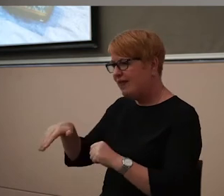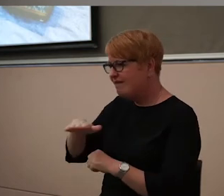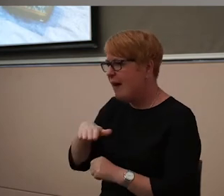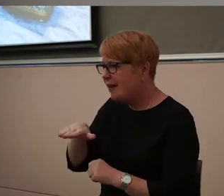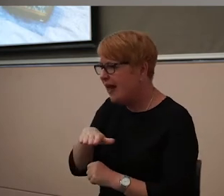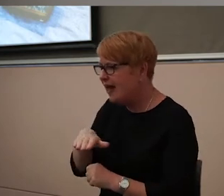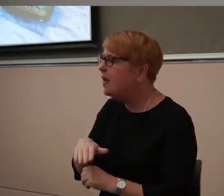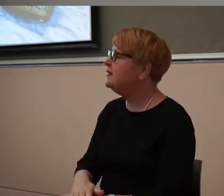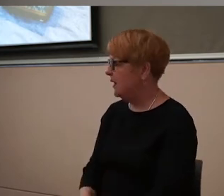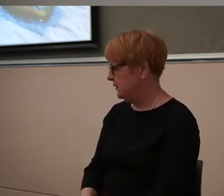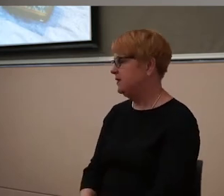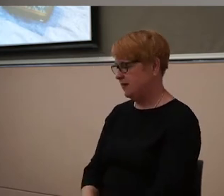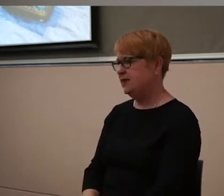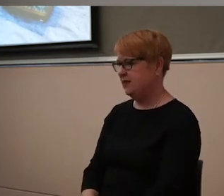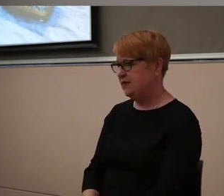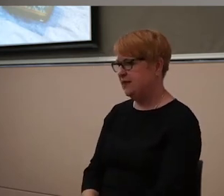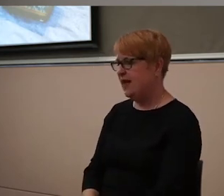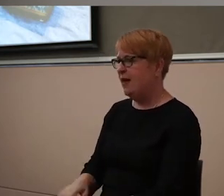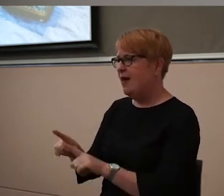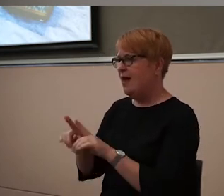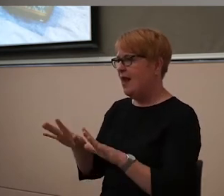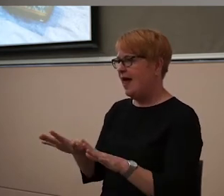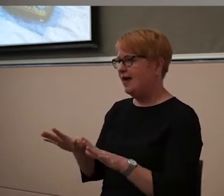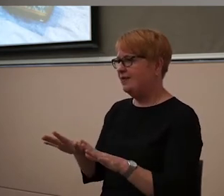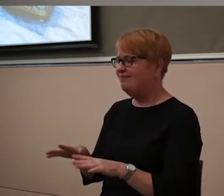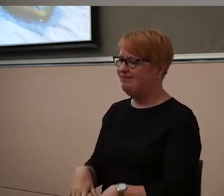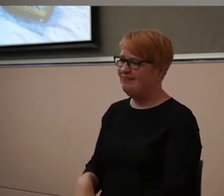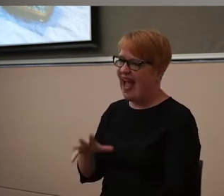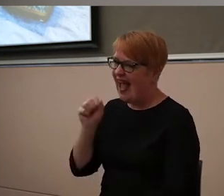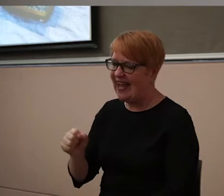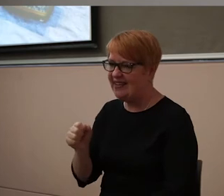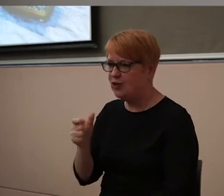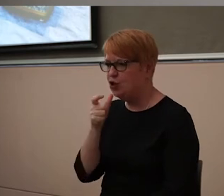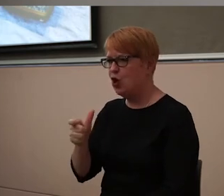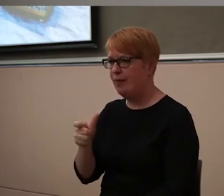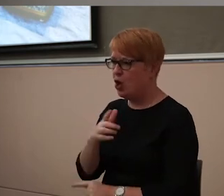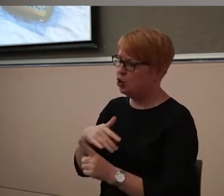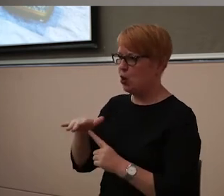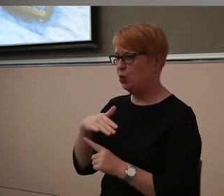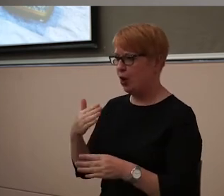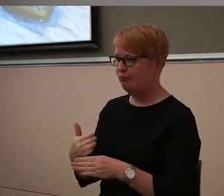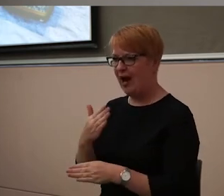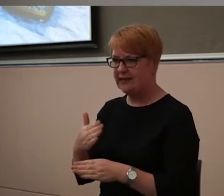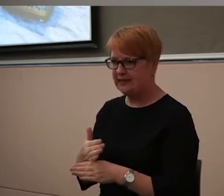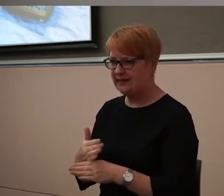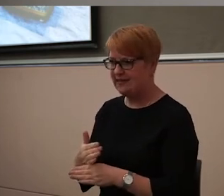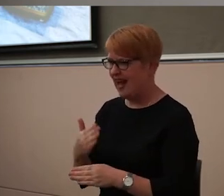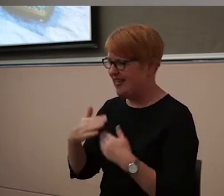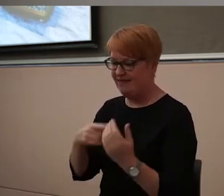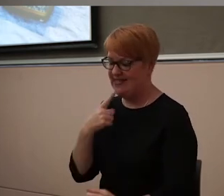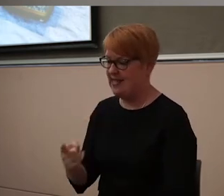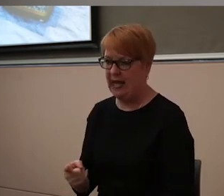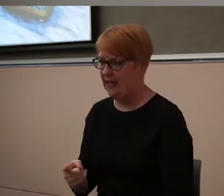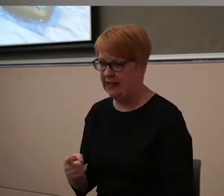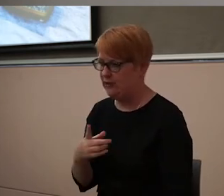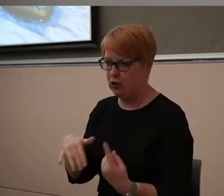understanding that, like, this work and this work is like born out of some other kind of need and